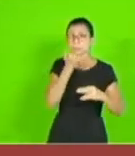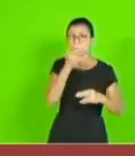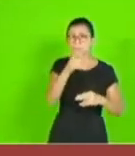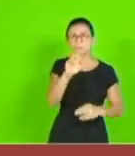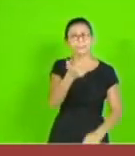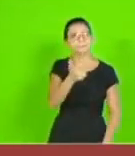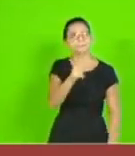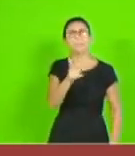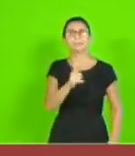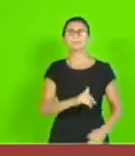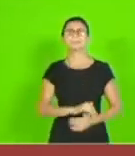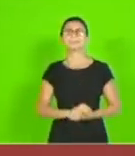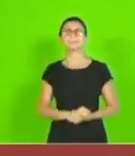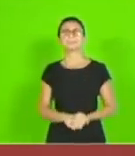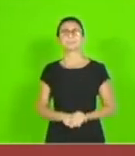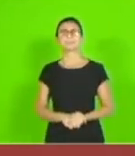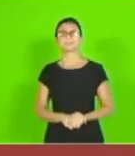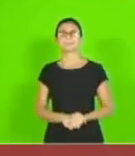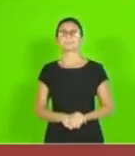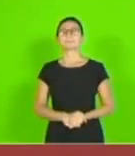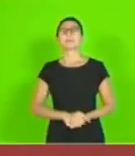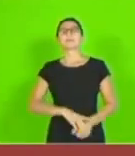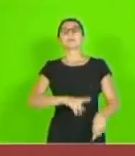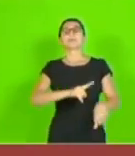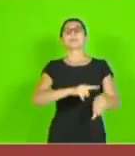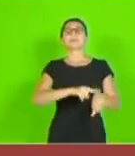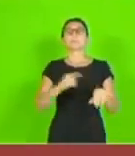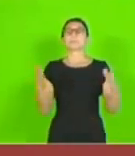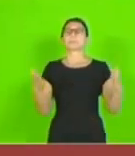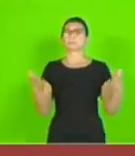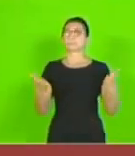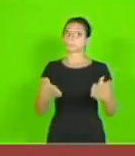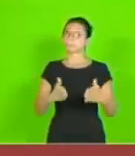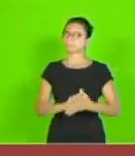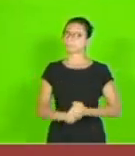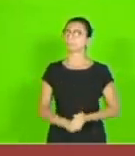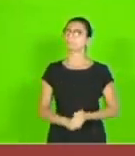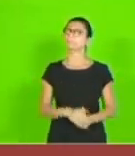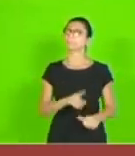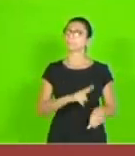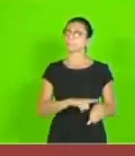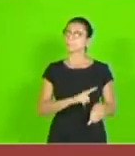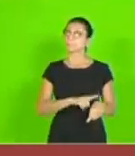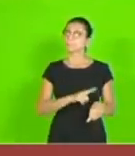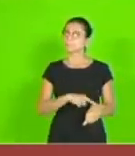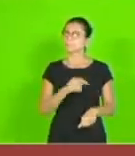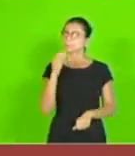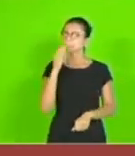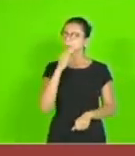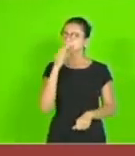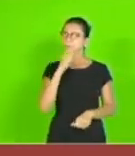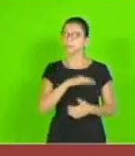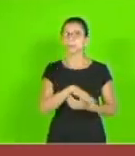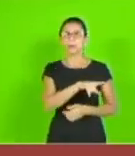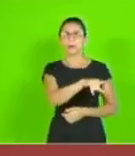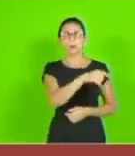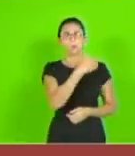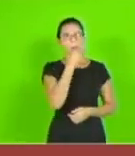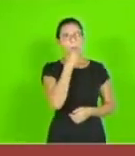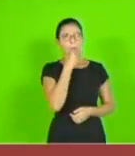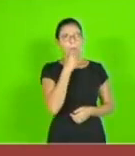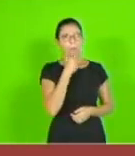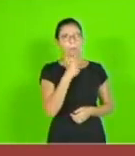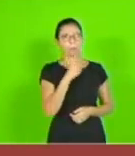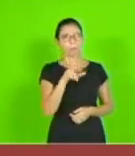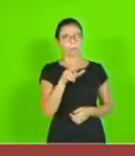There's no reason to have excuses. So the time is this. It's one moment, which